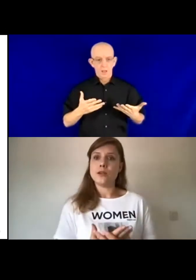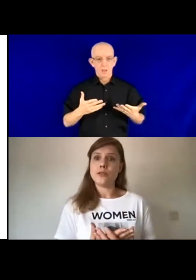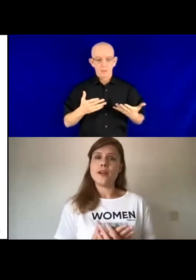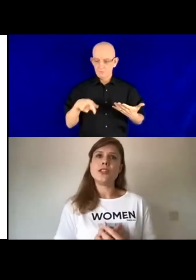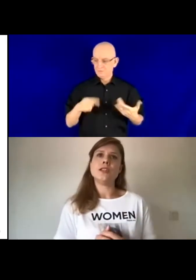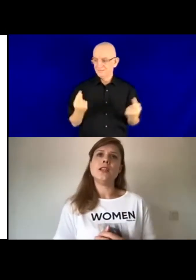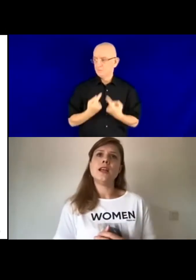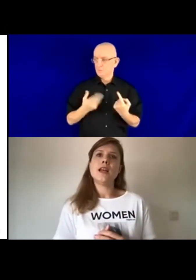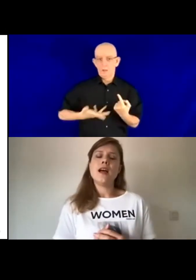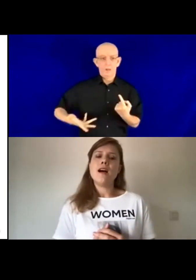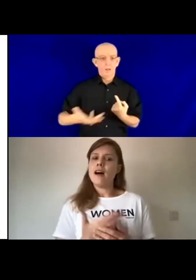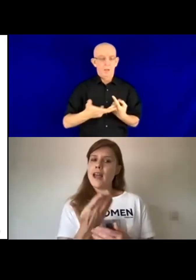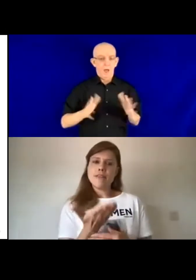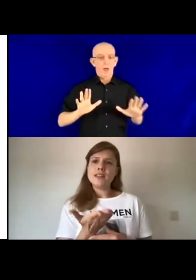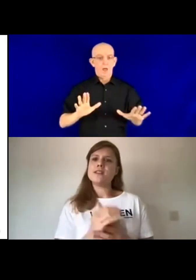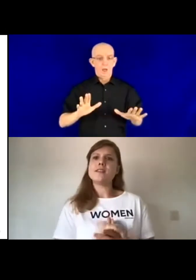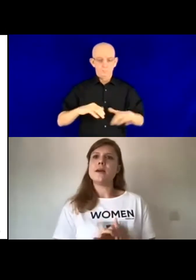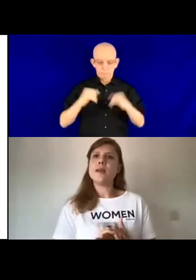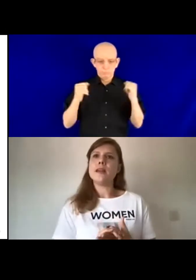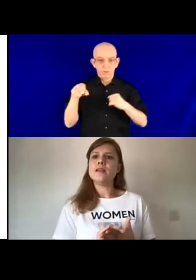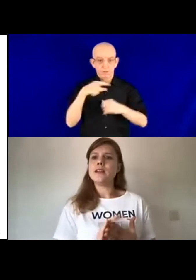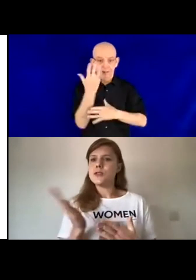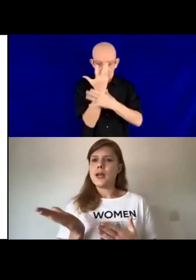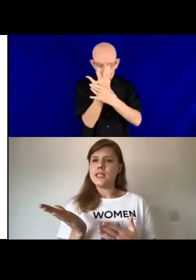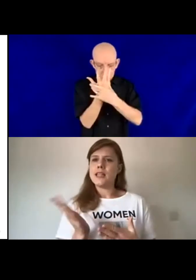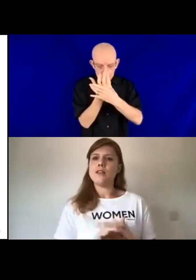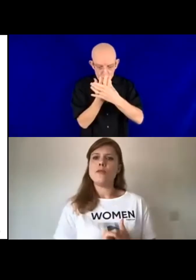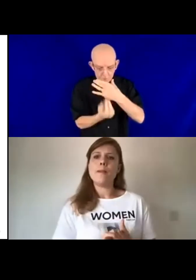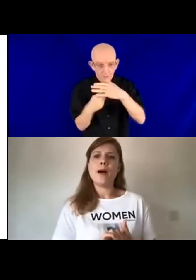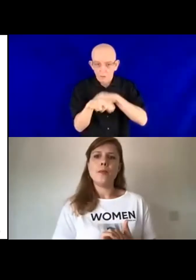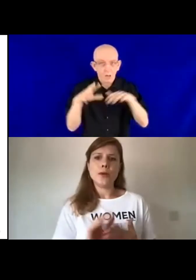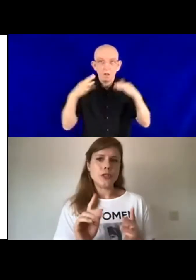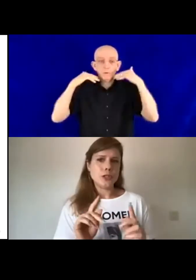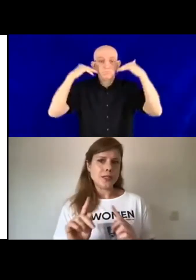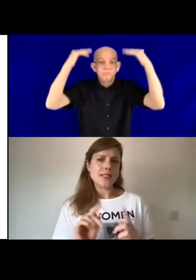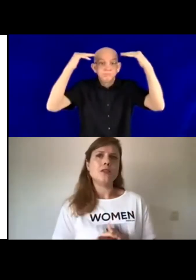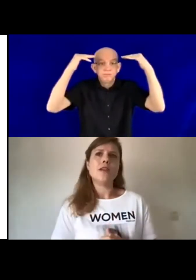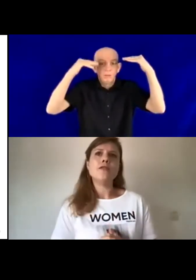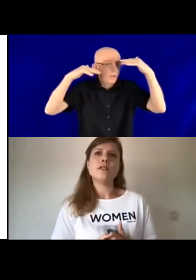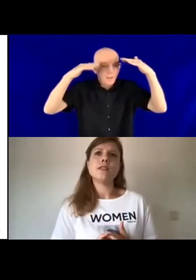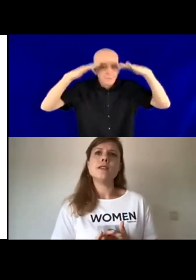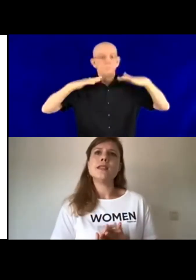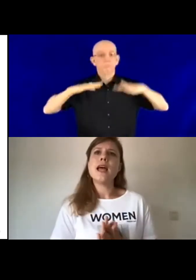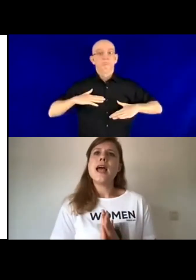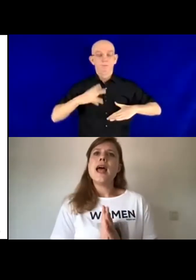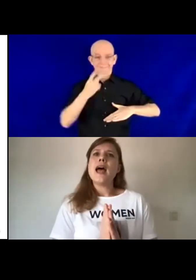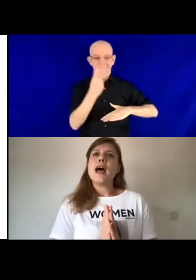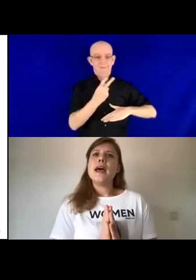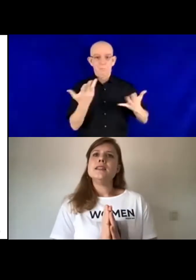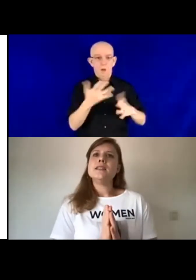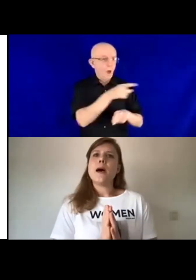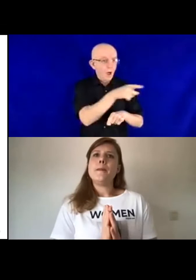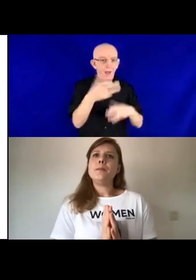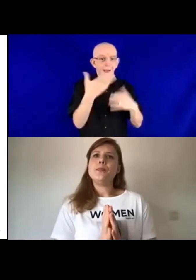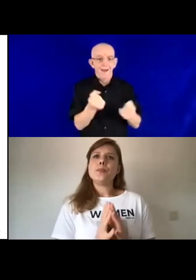on the profession. I have listed some here, and also at the end of my PowerPoint, you will see the references.